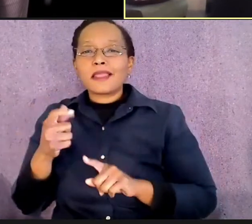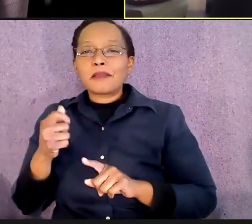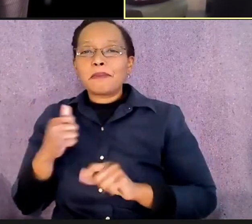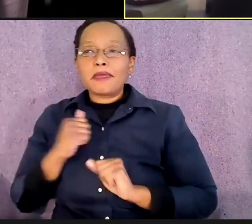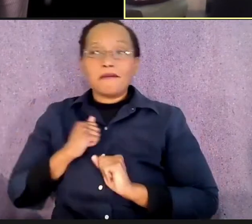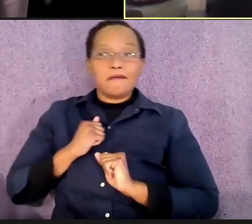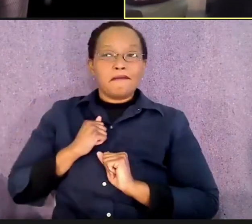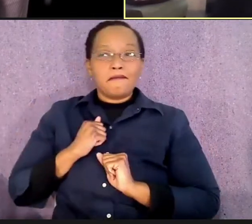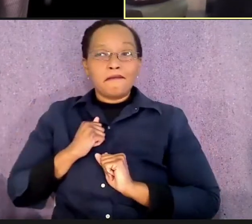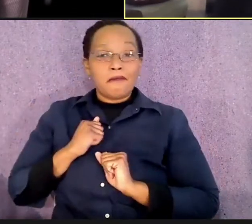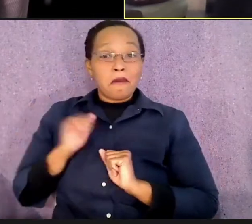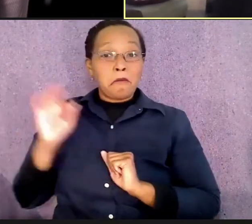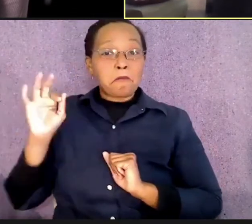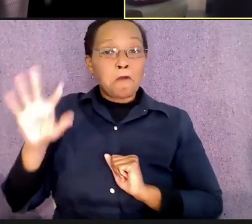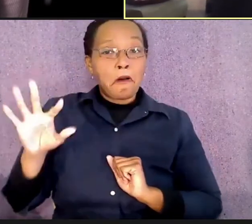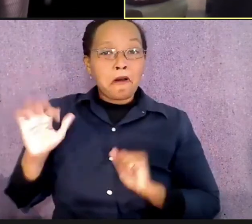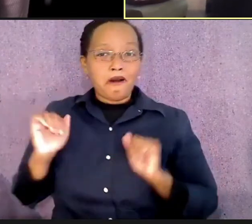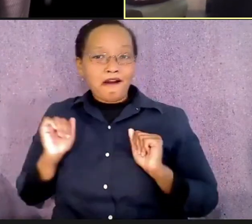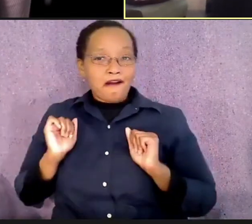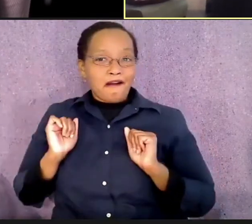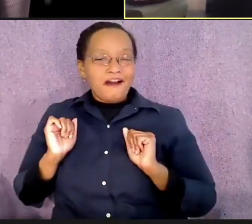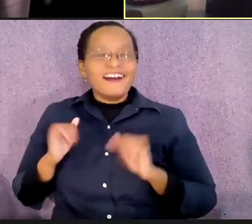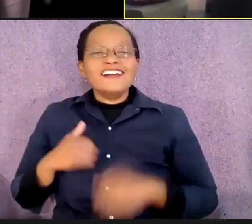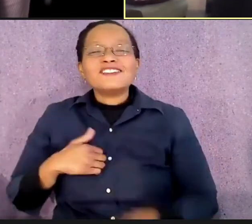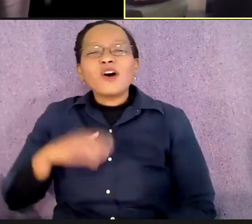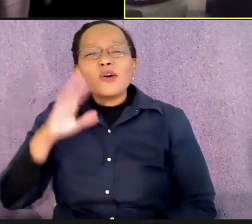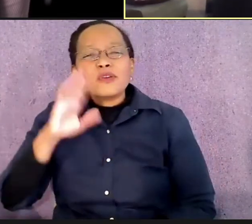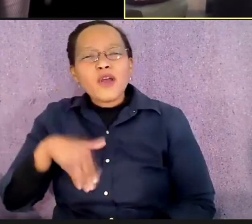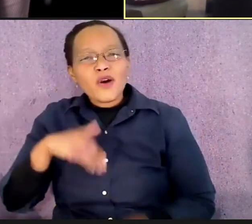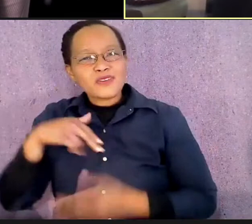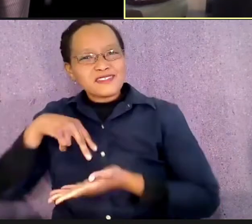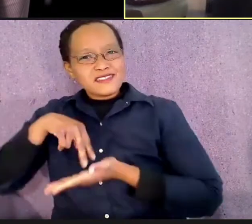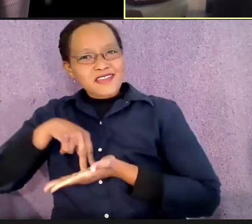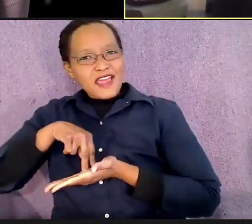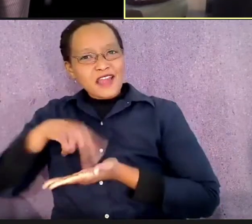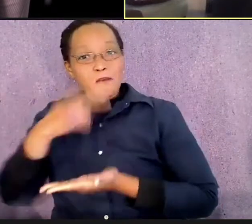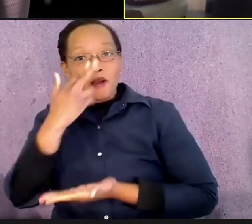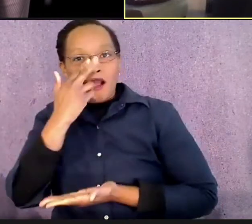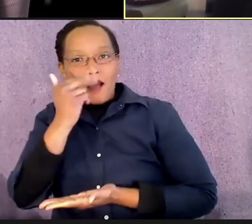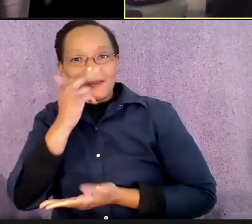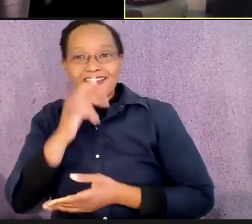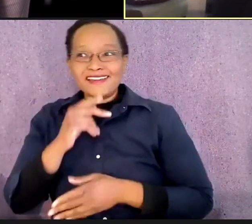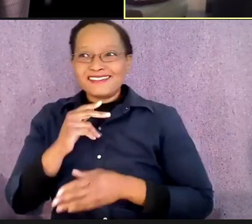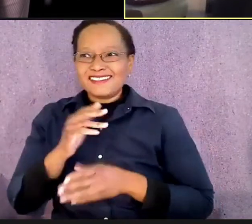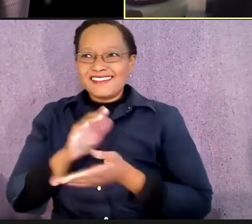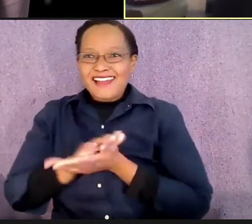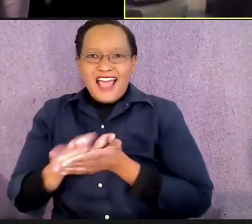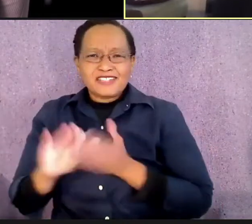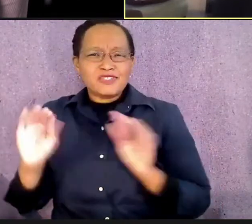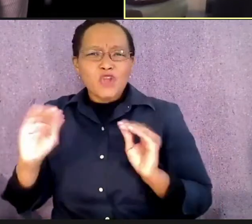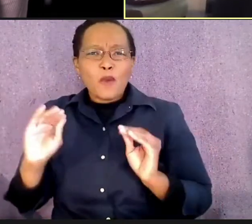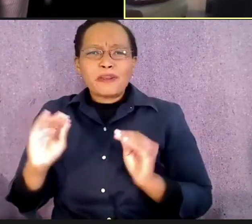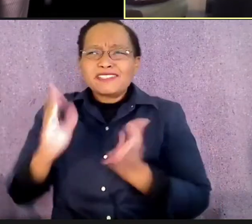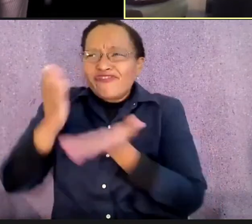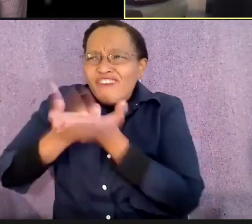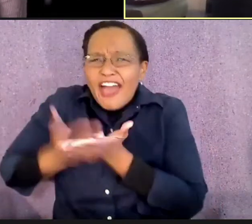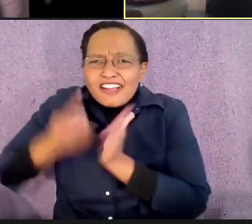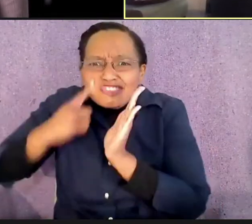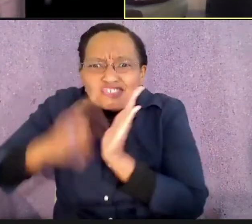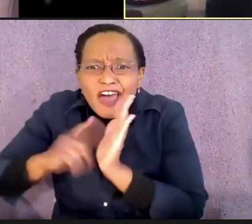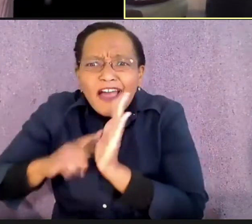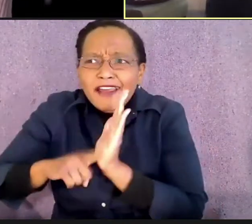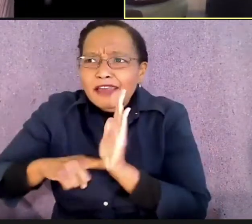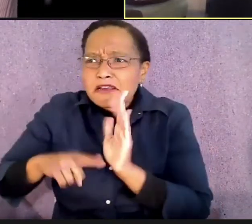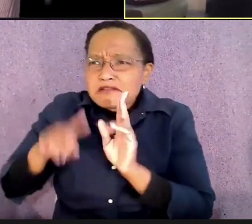out loud. So there is an aspect of stand-up comedy where it's like, it's great to not be fact-checked and have lawyers go over it. It's great to just sort of